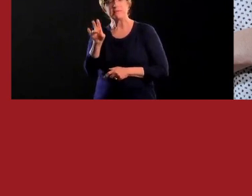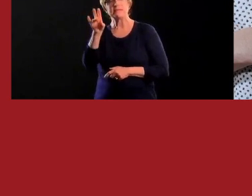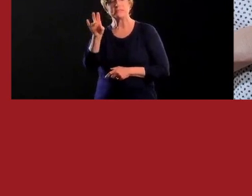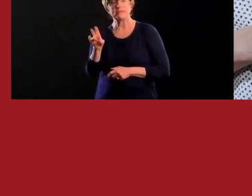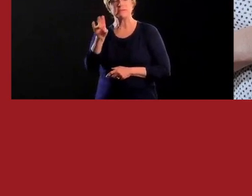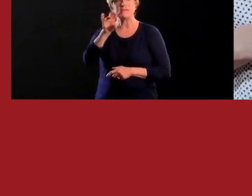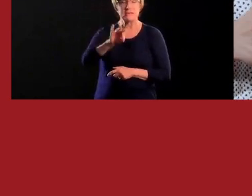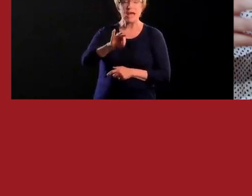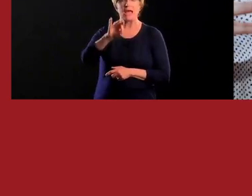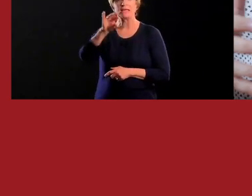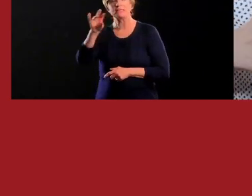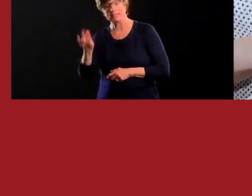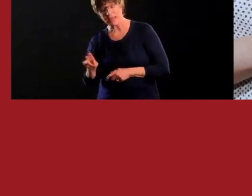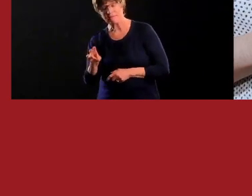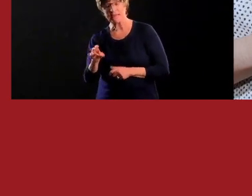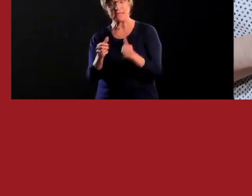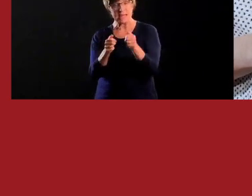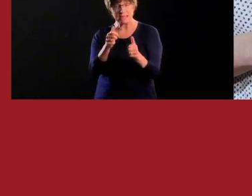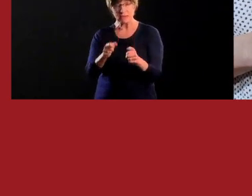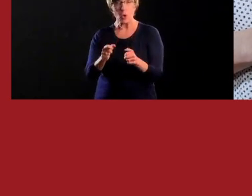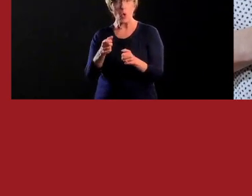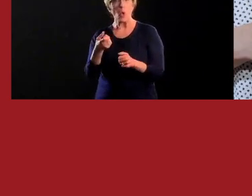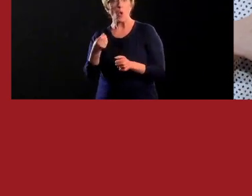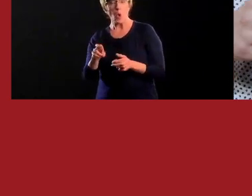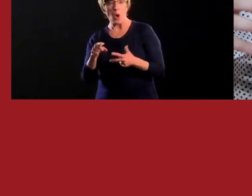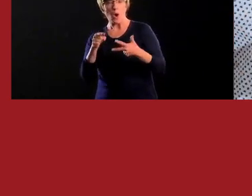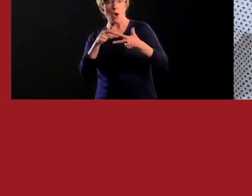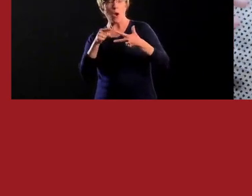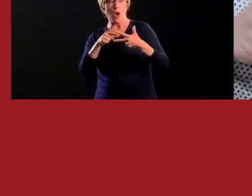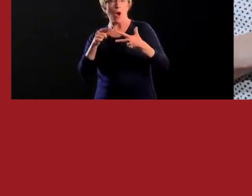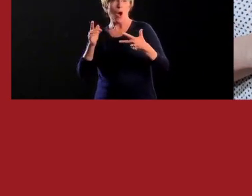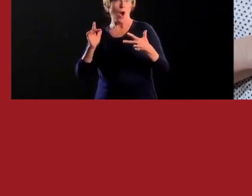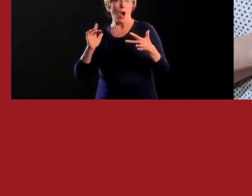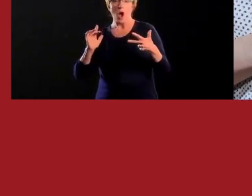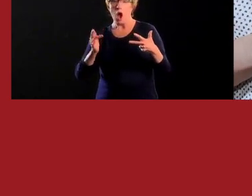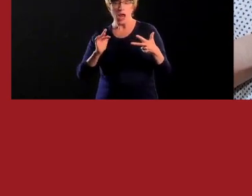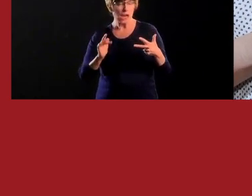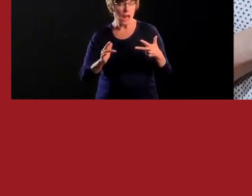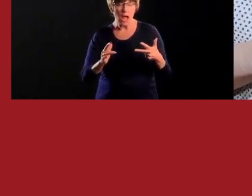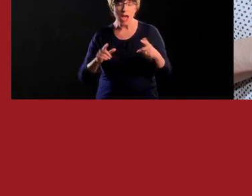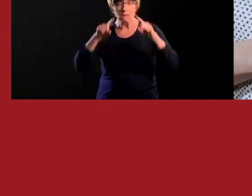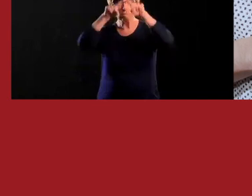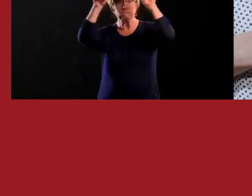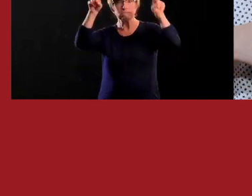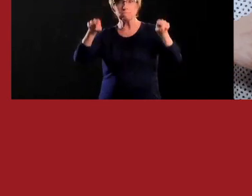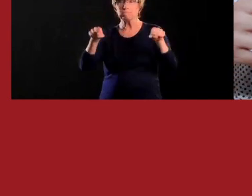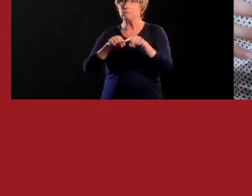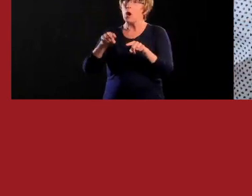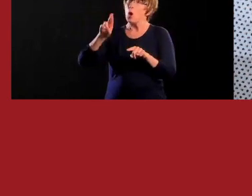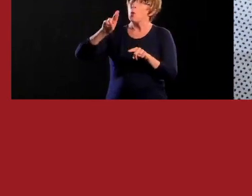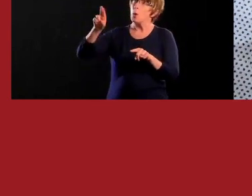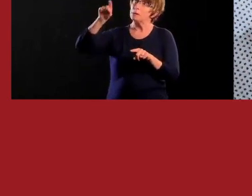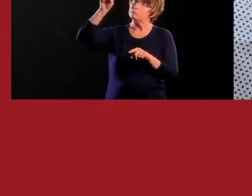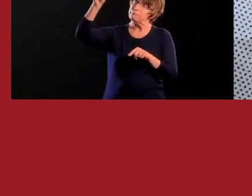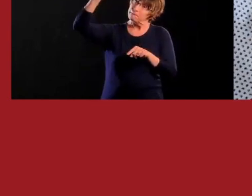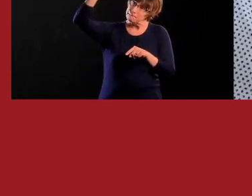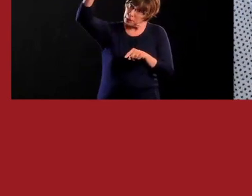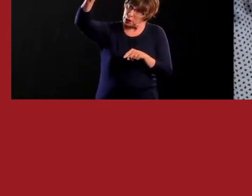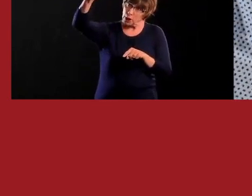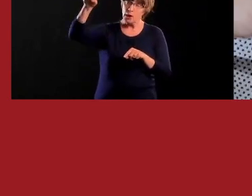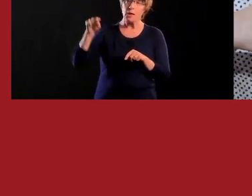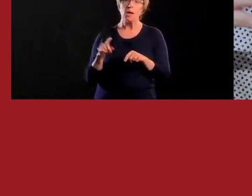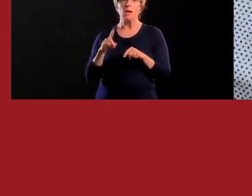77977. You can give online. Find our Give tab on the upper right-hand corner of your screen. Input your